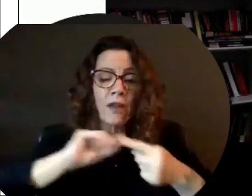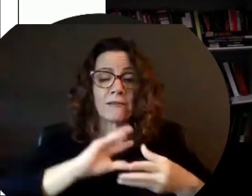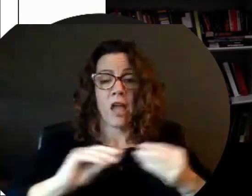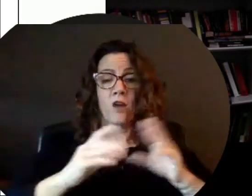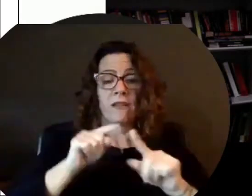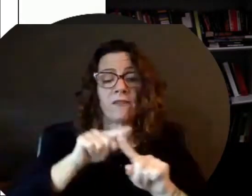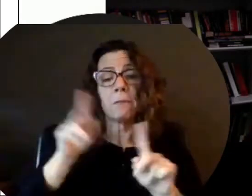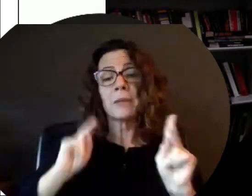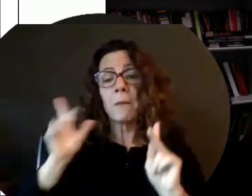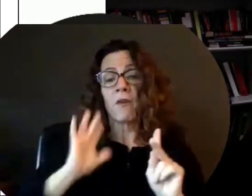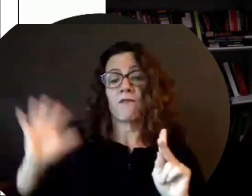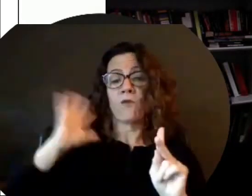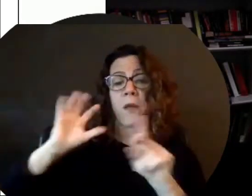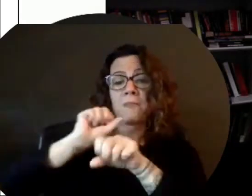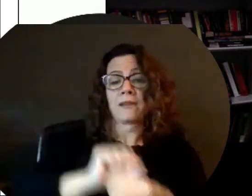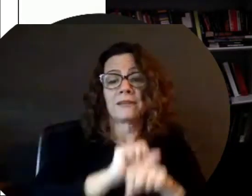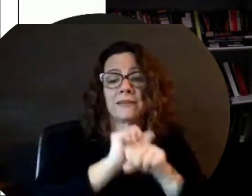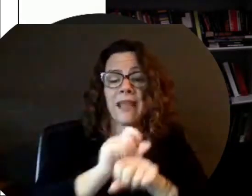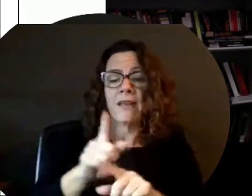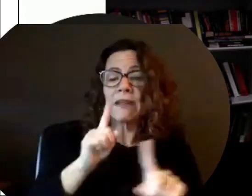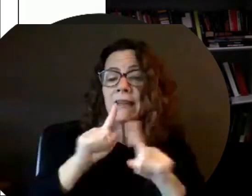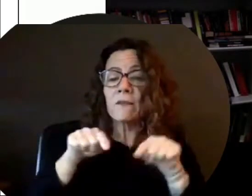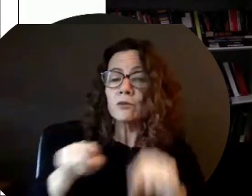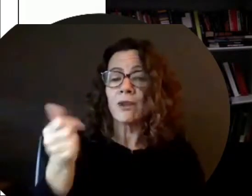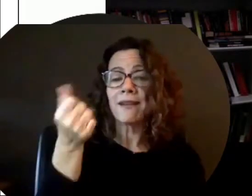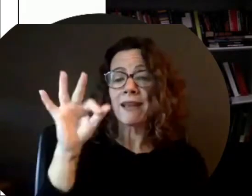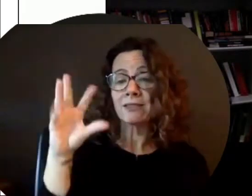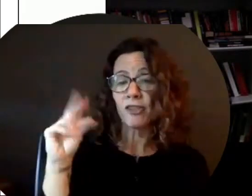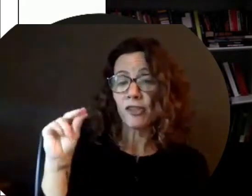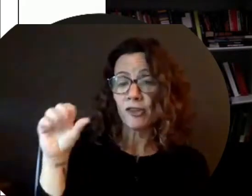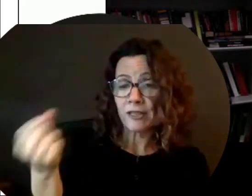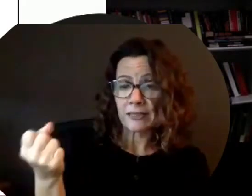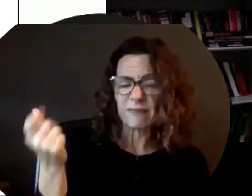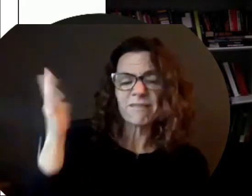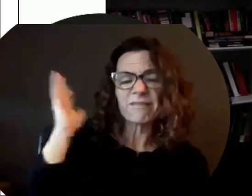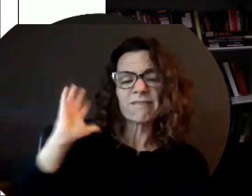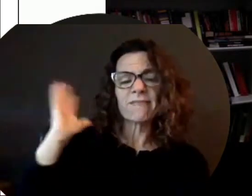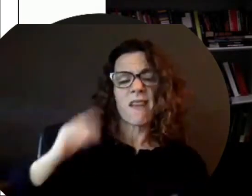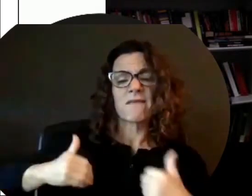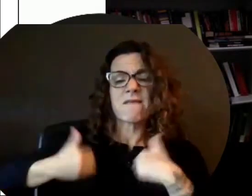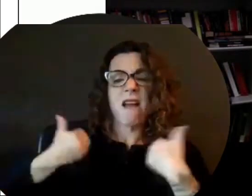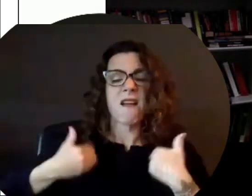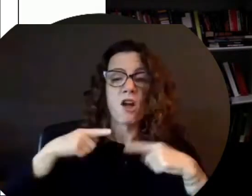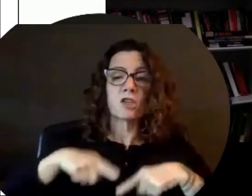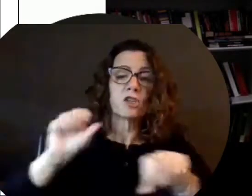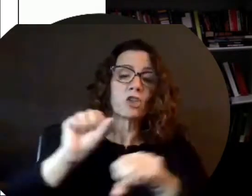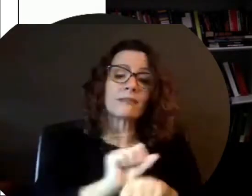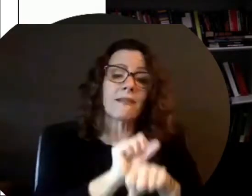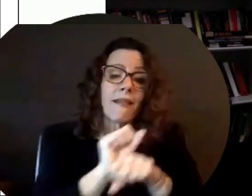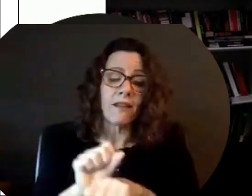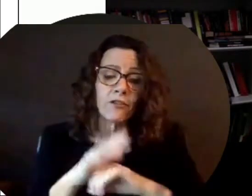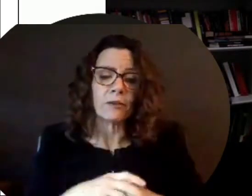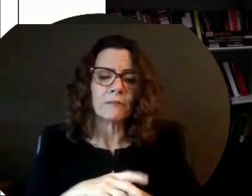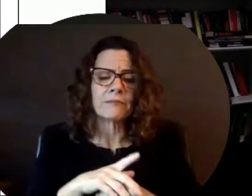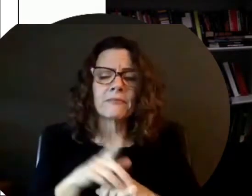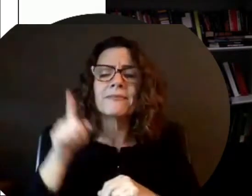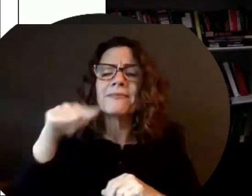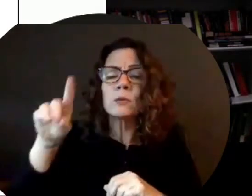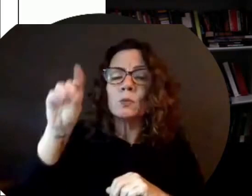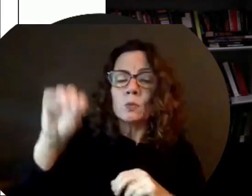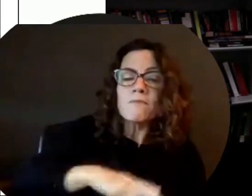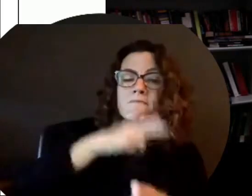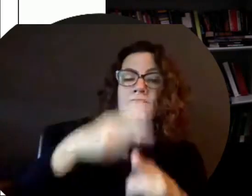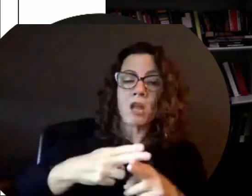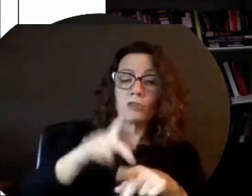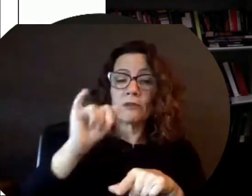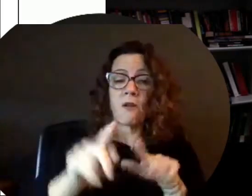day-to-day mutual aid of other slaves, whether it's through their garden plots and